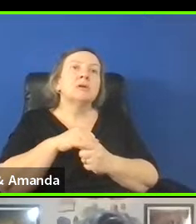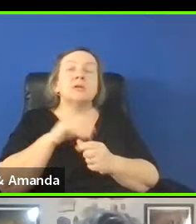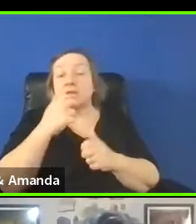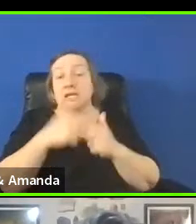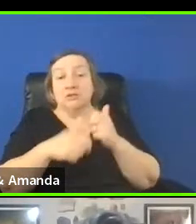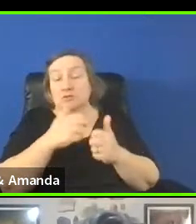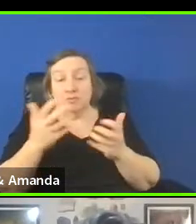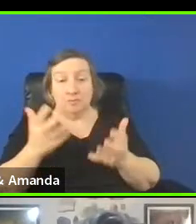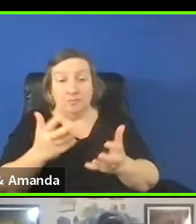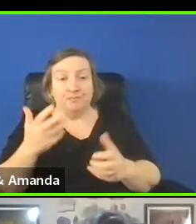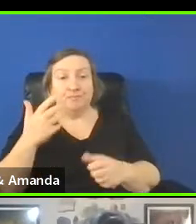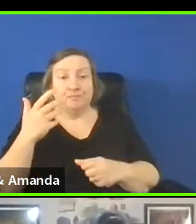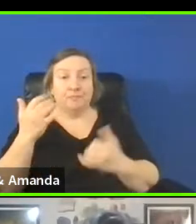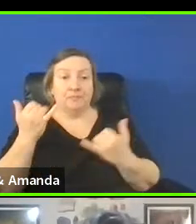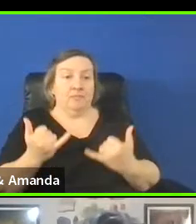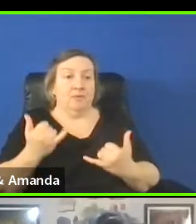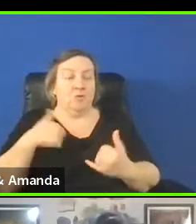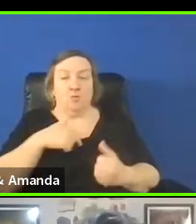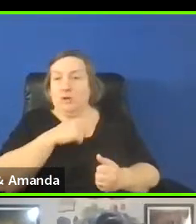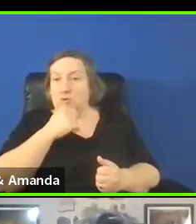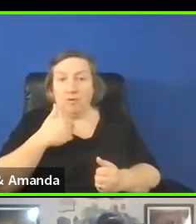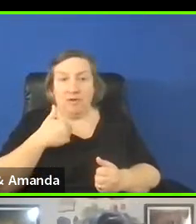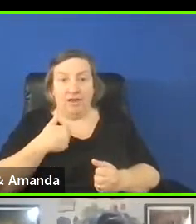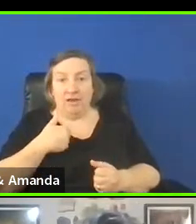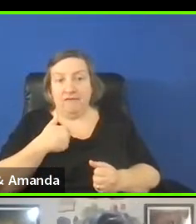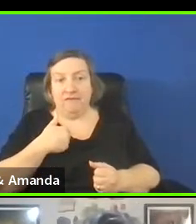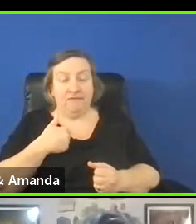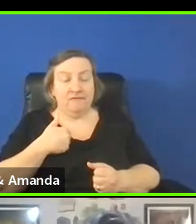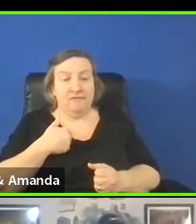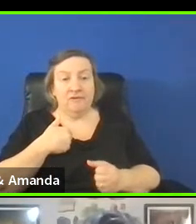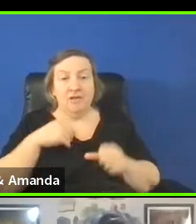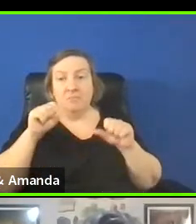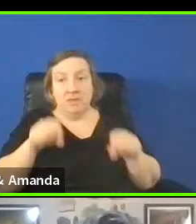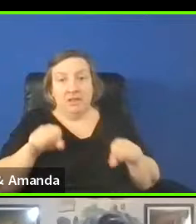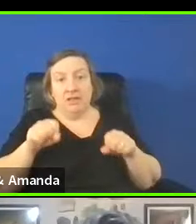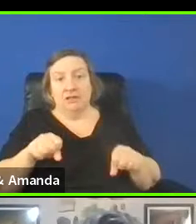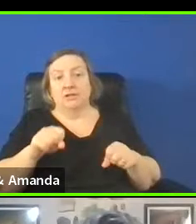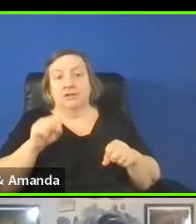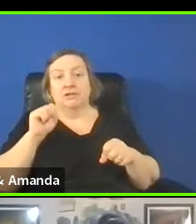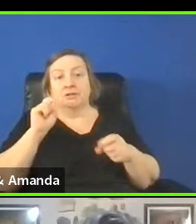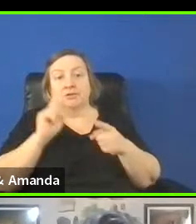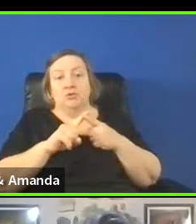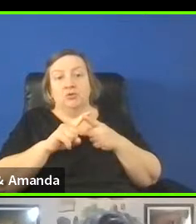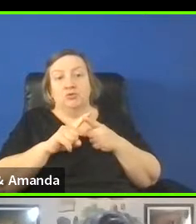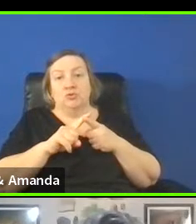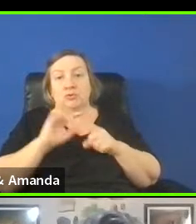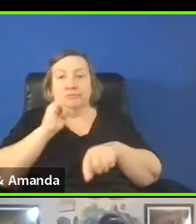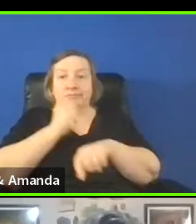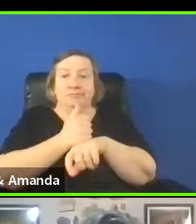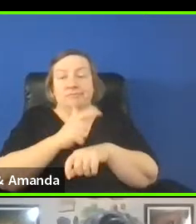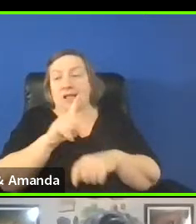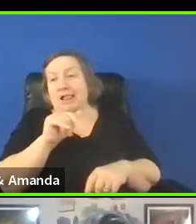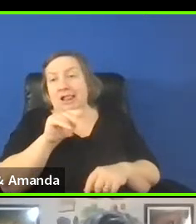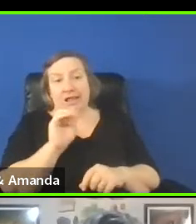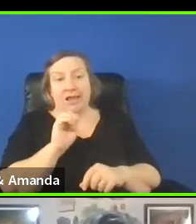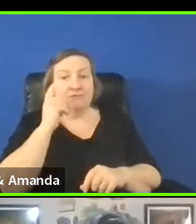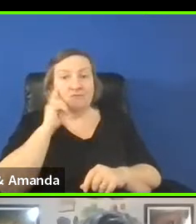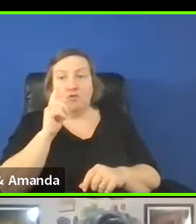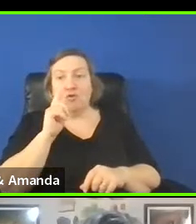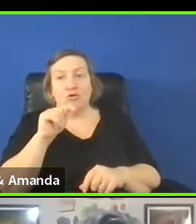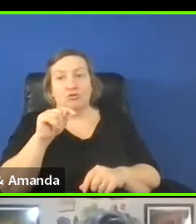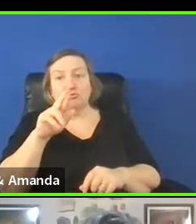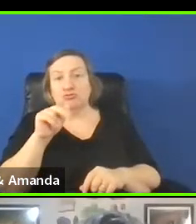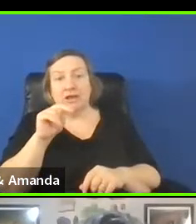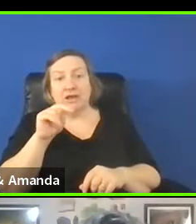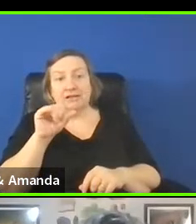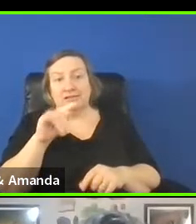with that is that we at this point don't have a situation where we're able to dedicate a lane to transit